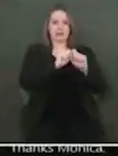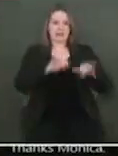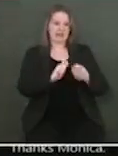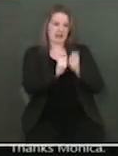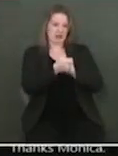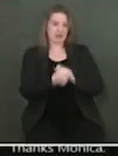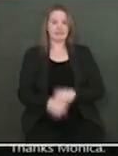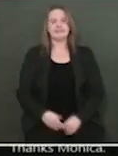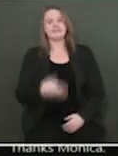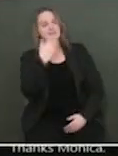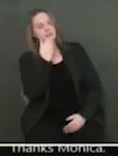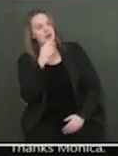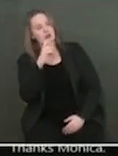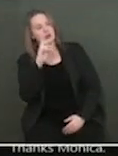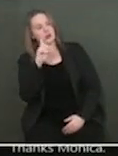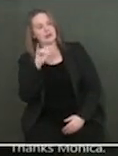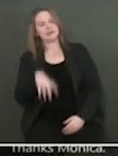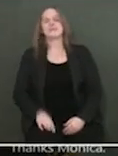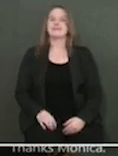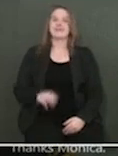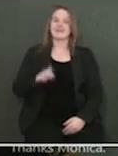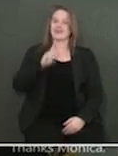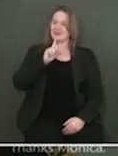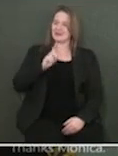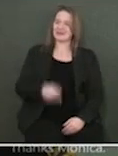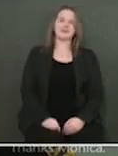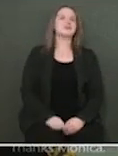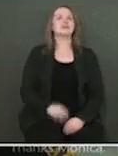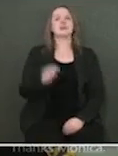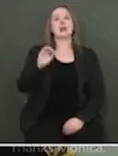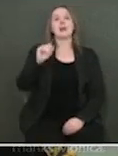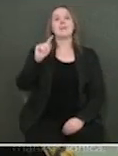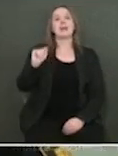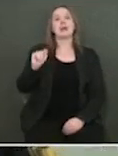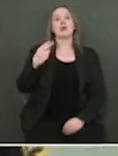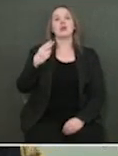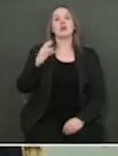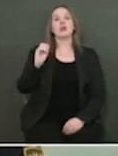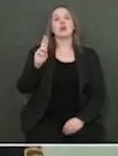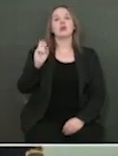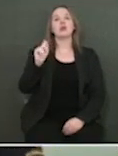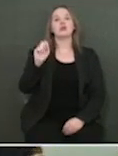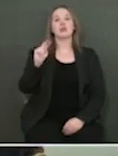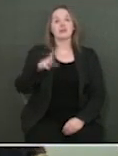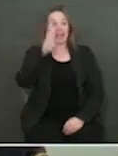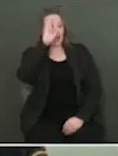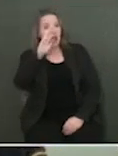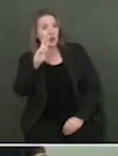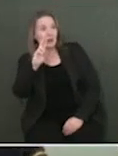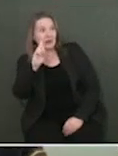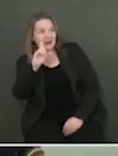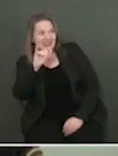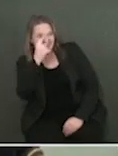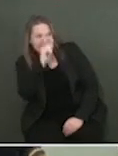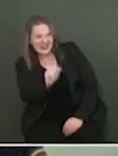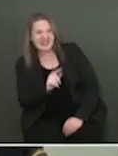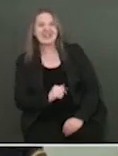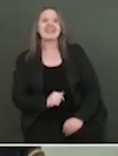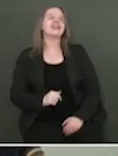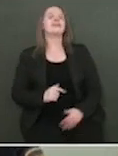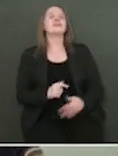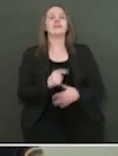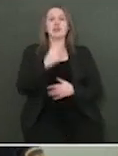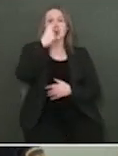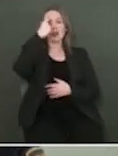Rudy. Yes, sir. Next up, we have Matt Houston. Hi, Rudy, also for you. Do